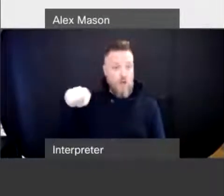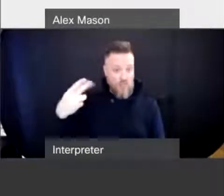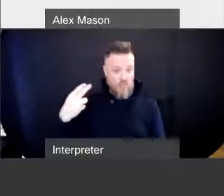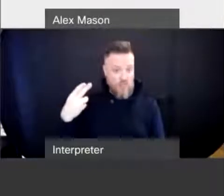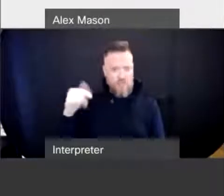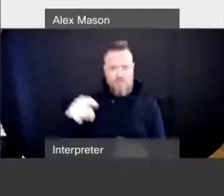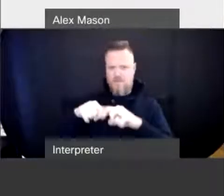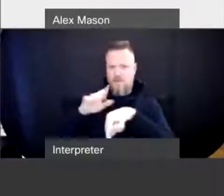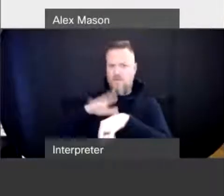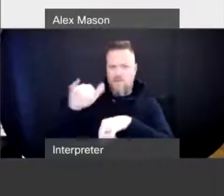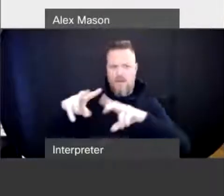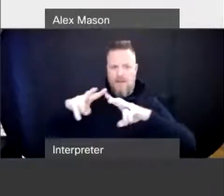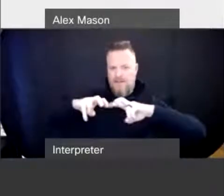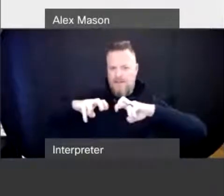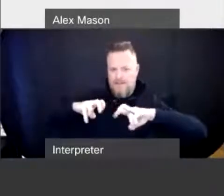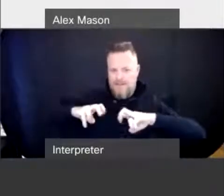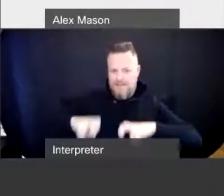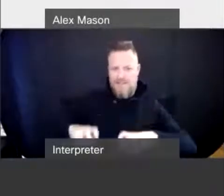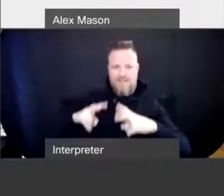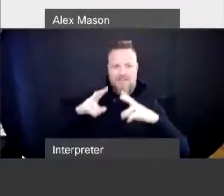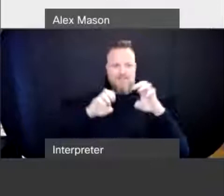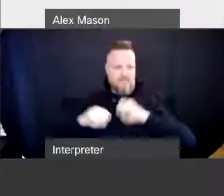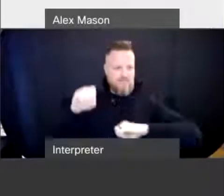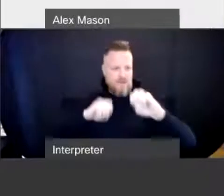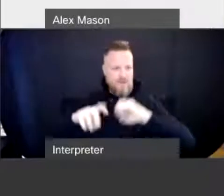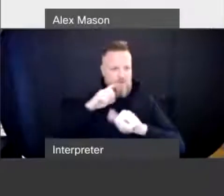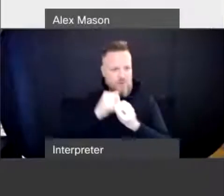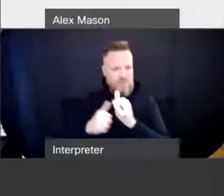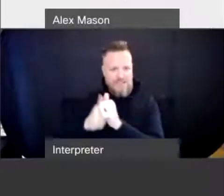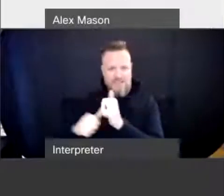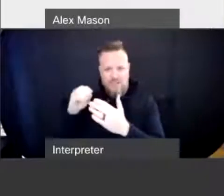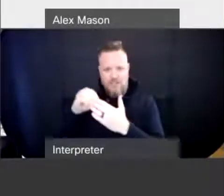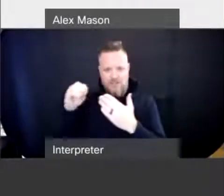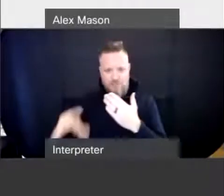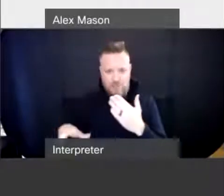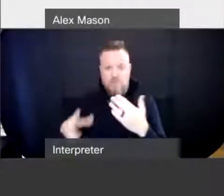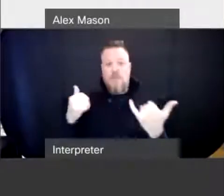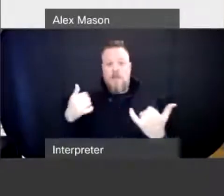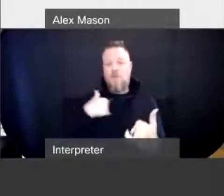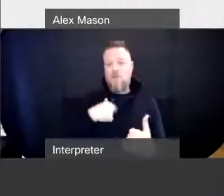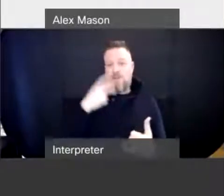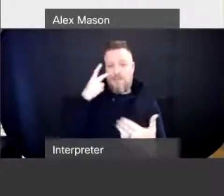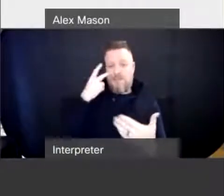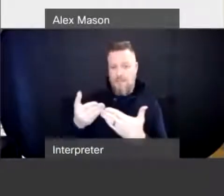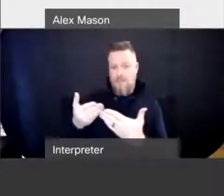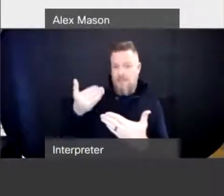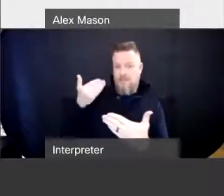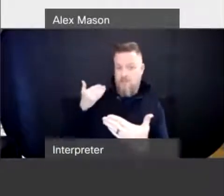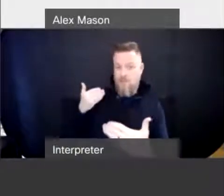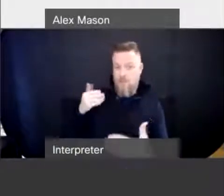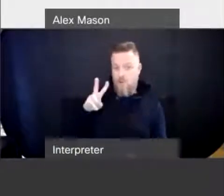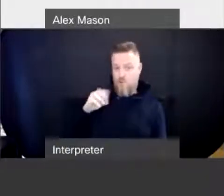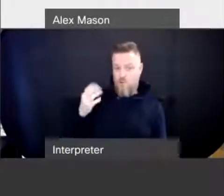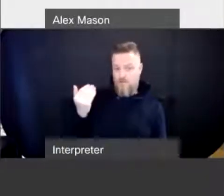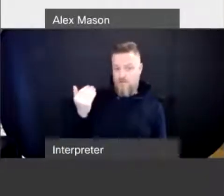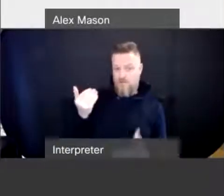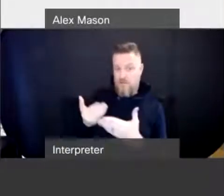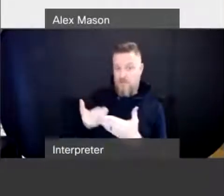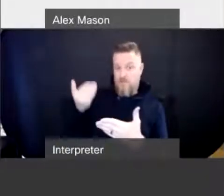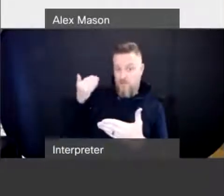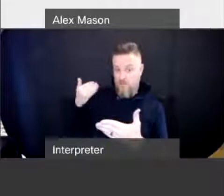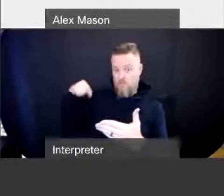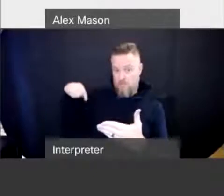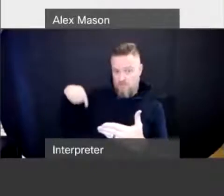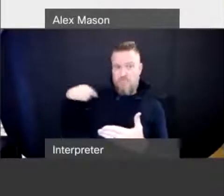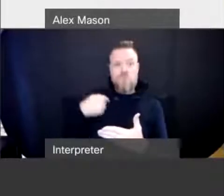assessed valuation per pupil. So when we look at the pre-2015 law, what we did is we